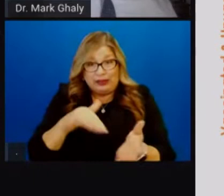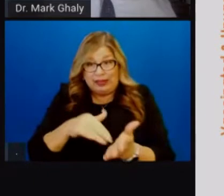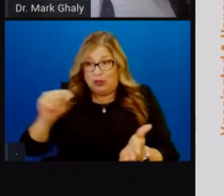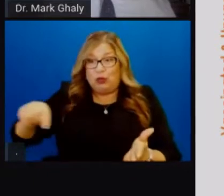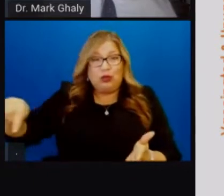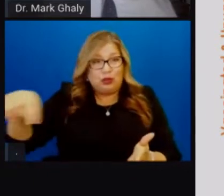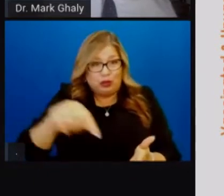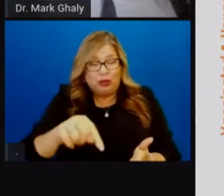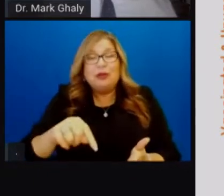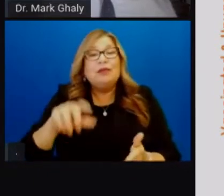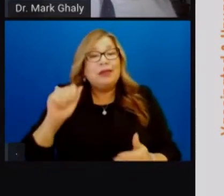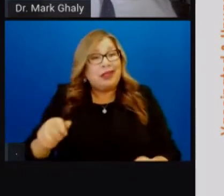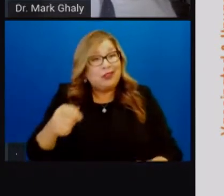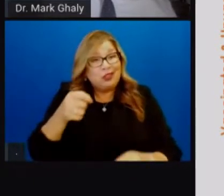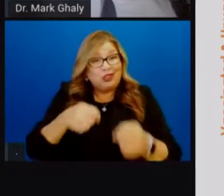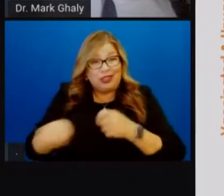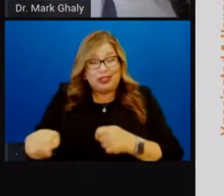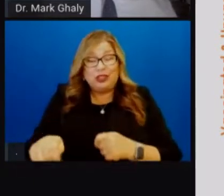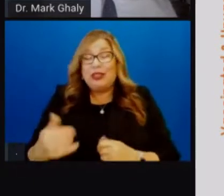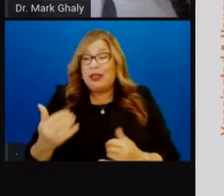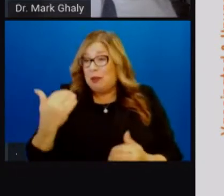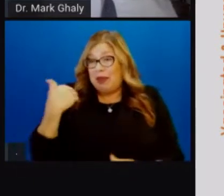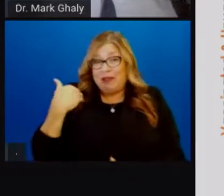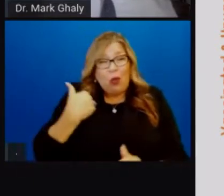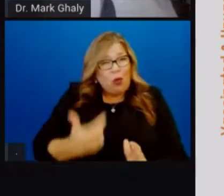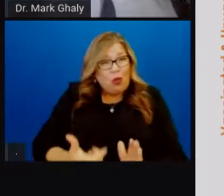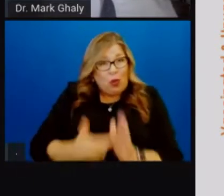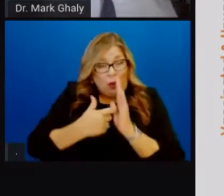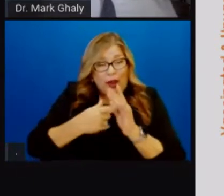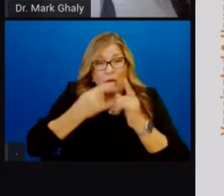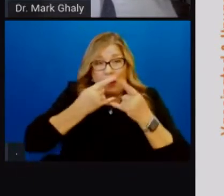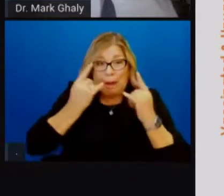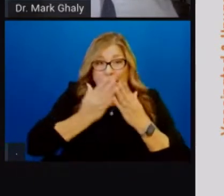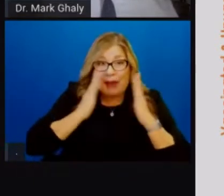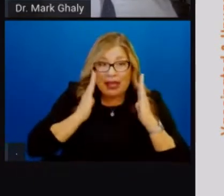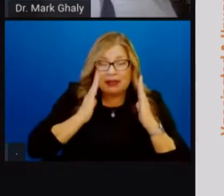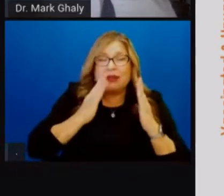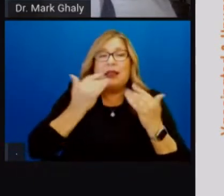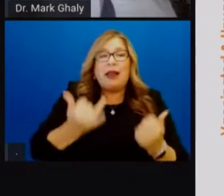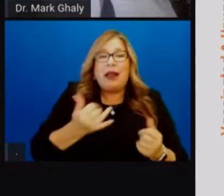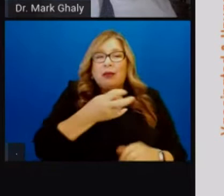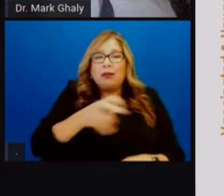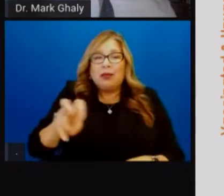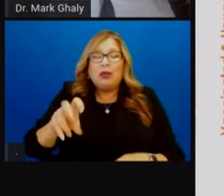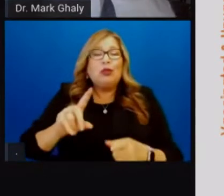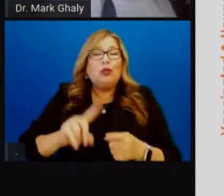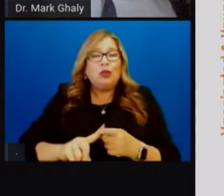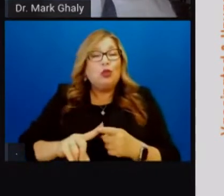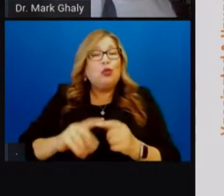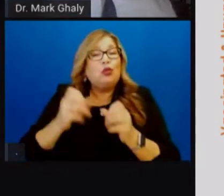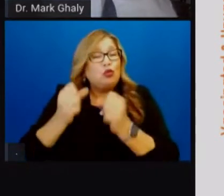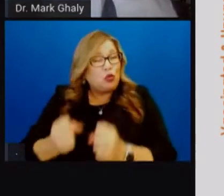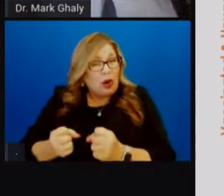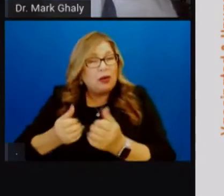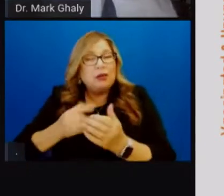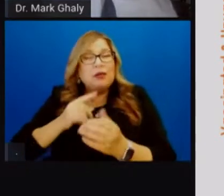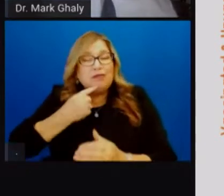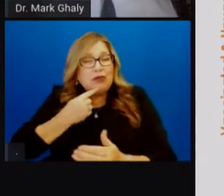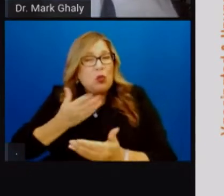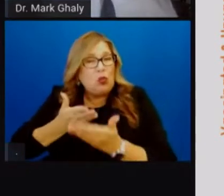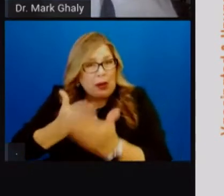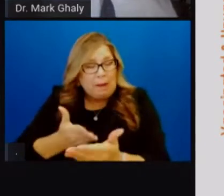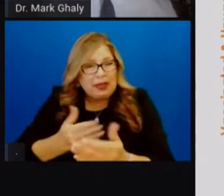move from the required masking to strongly recommended. And we'll go in at the latter part of